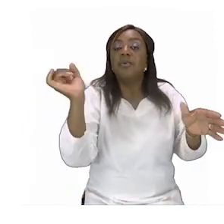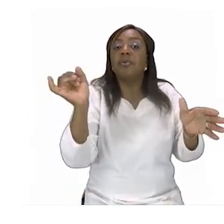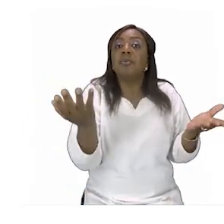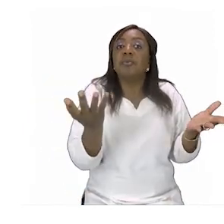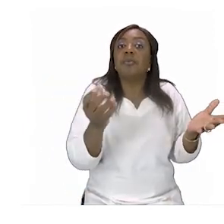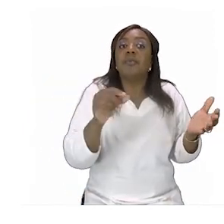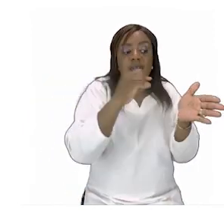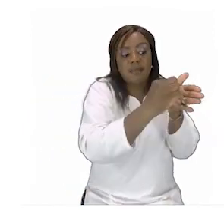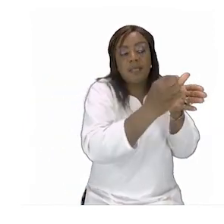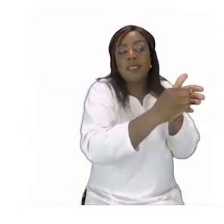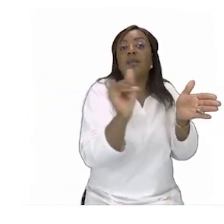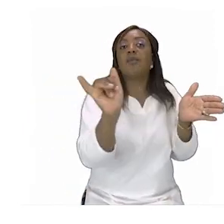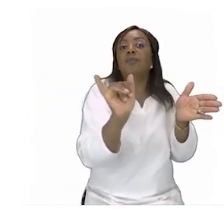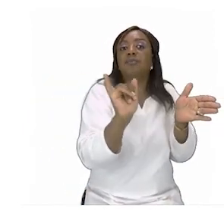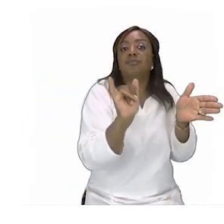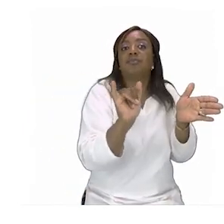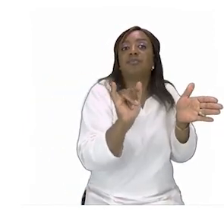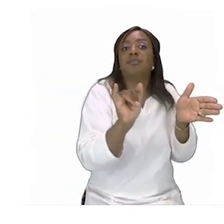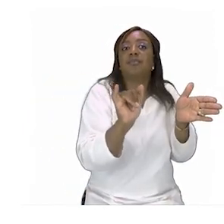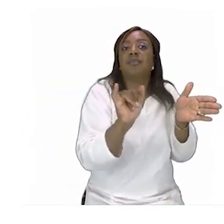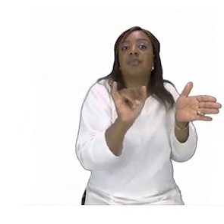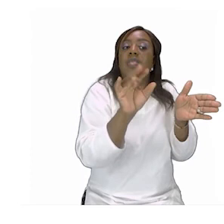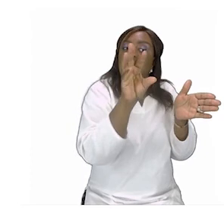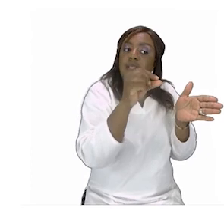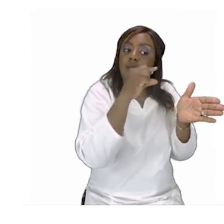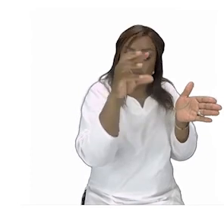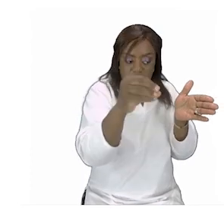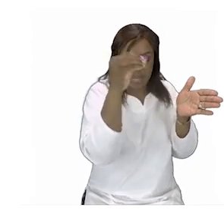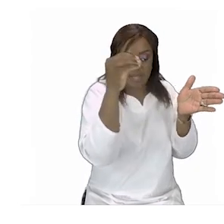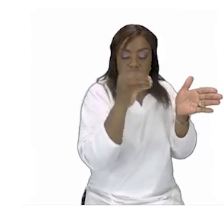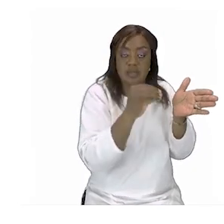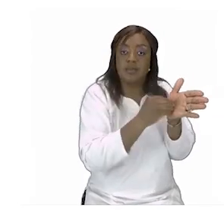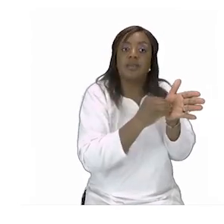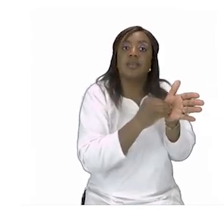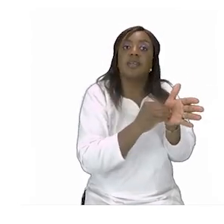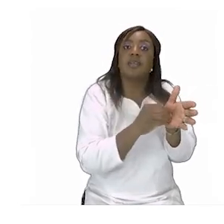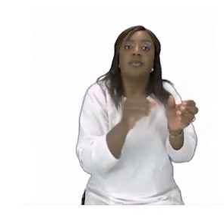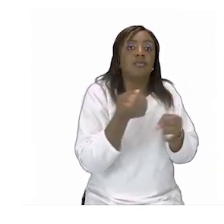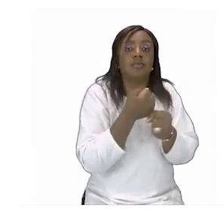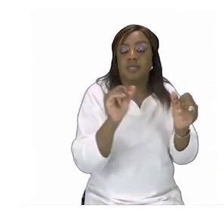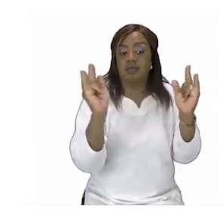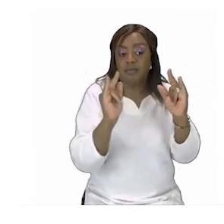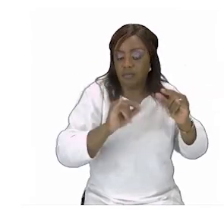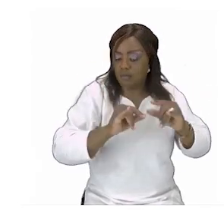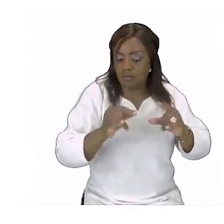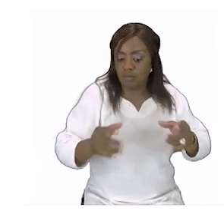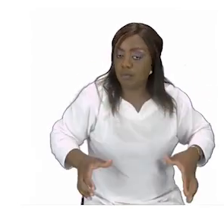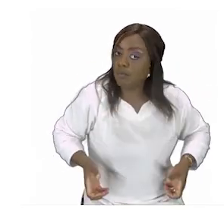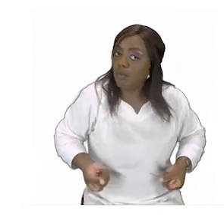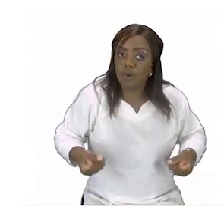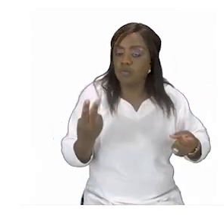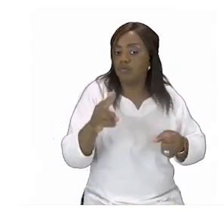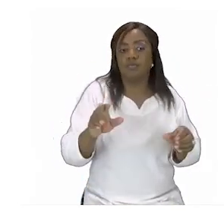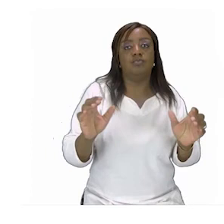it was the first word we used. We cannot use the word soccer because that was the second